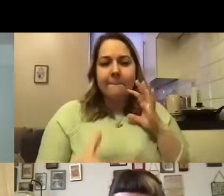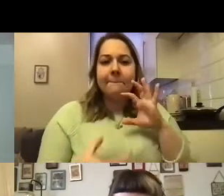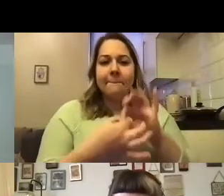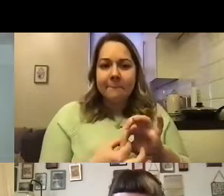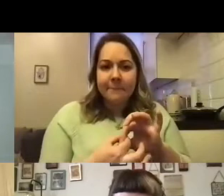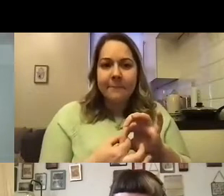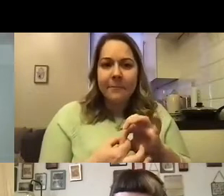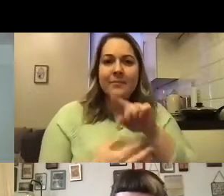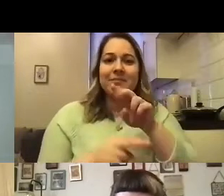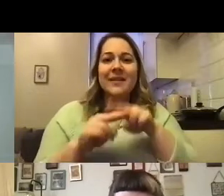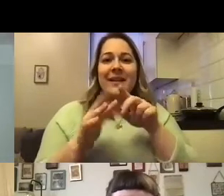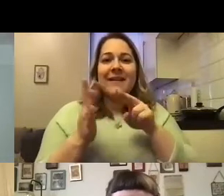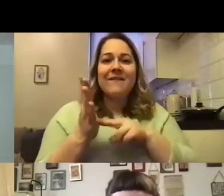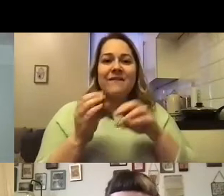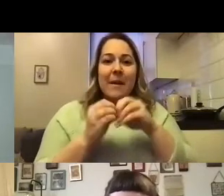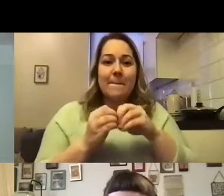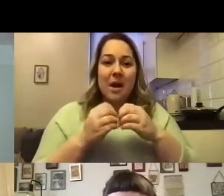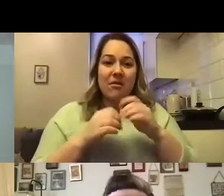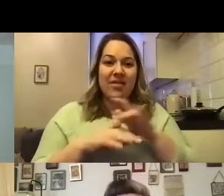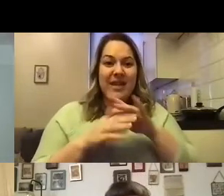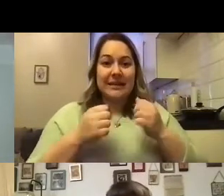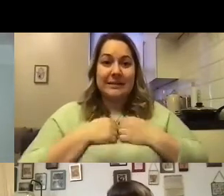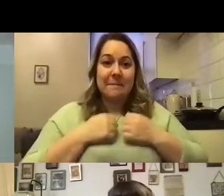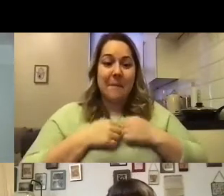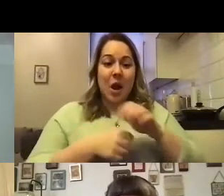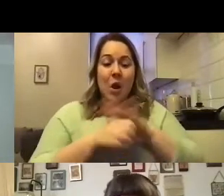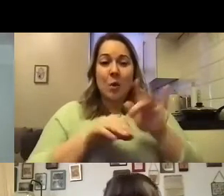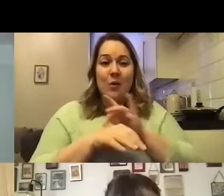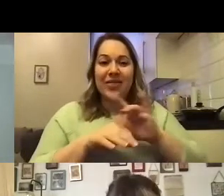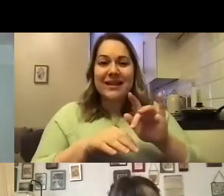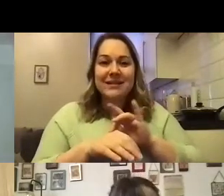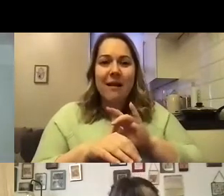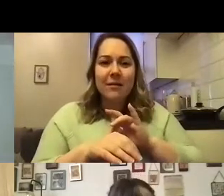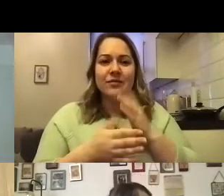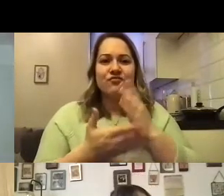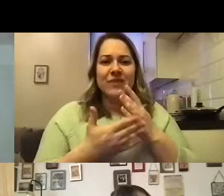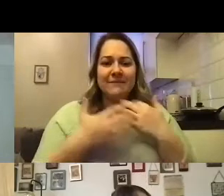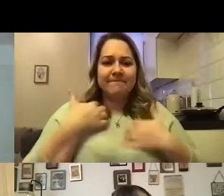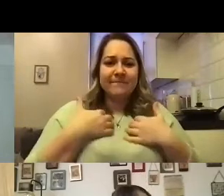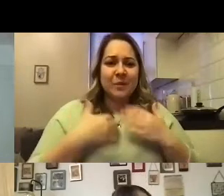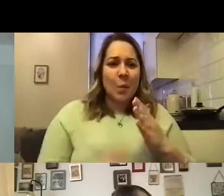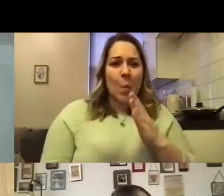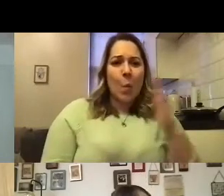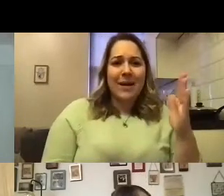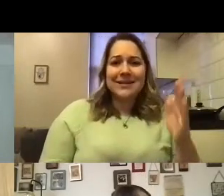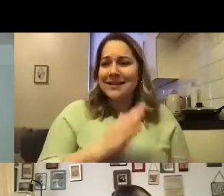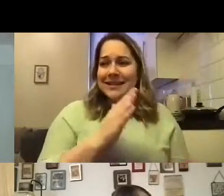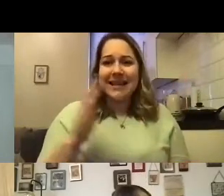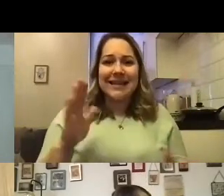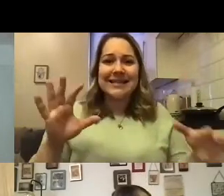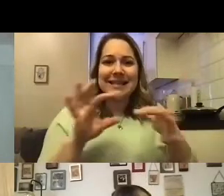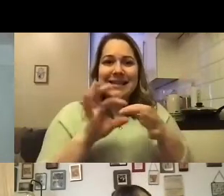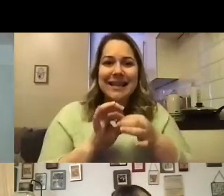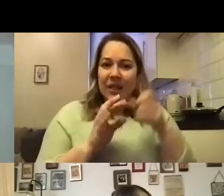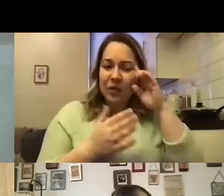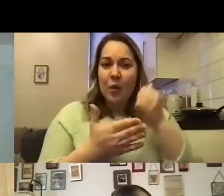is my local theatre. And I love that idea of a dialogue between West and East artists in London. So I thought that was a great